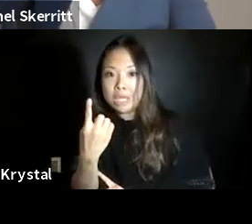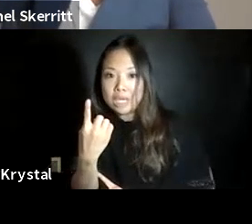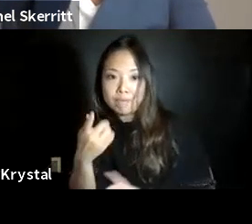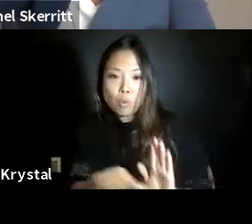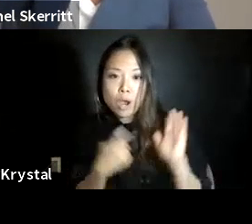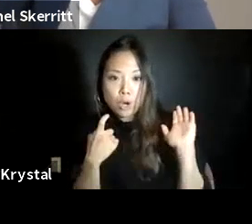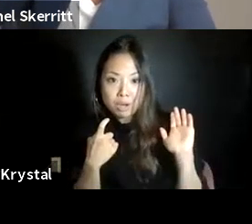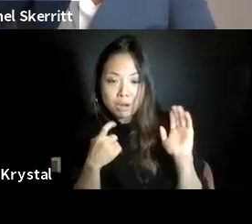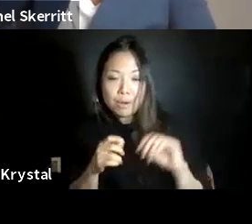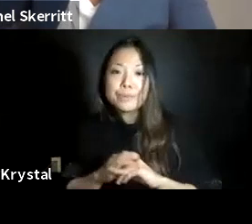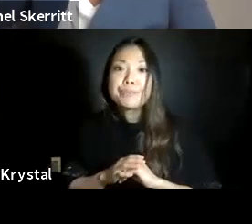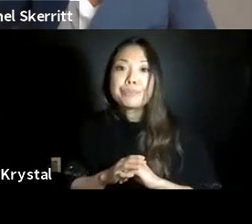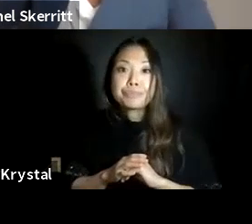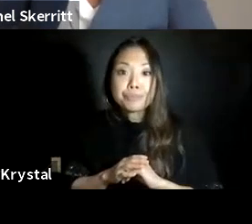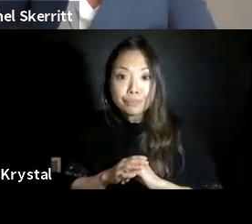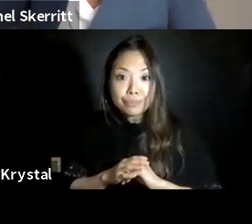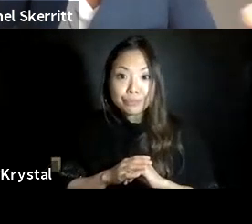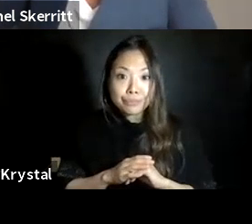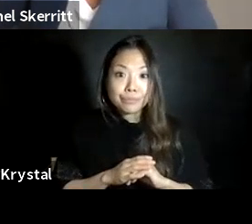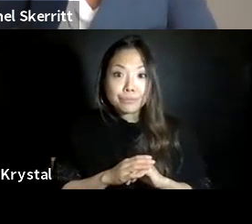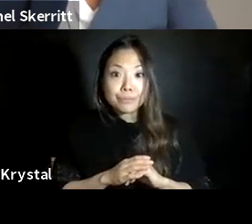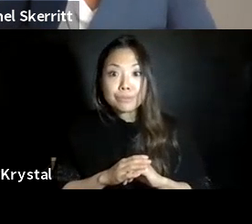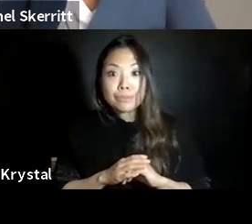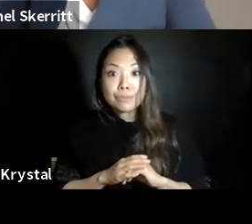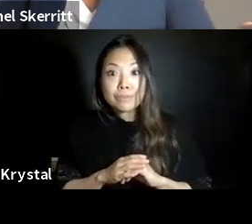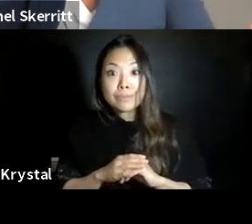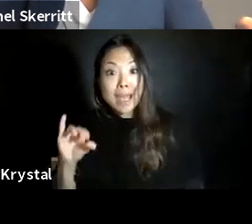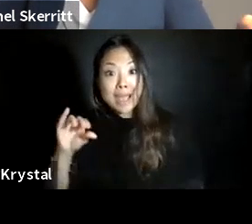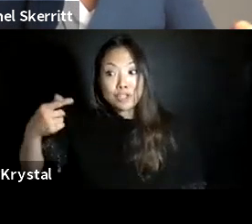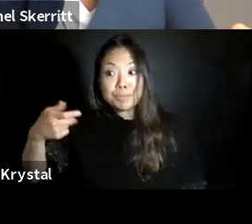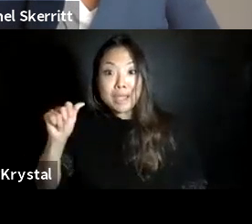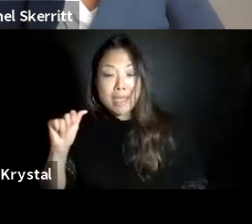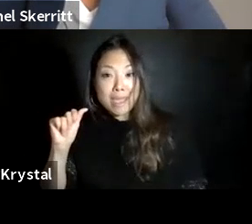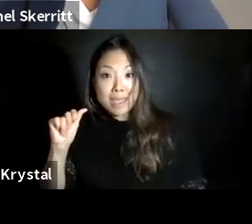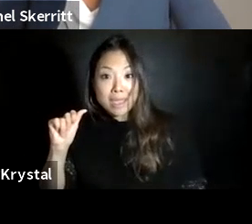have evidence that that can be